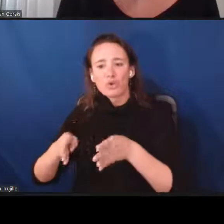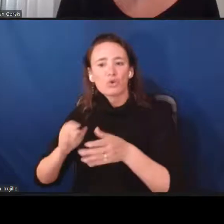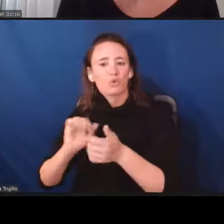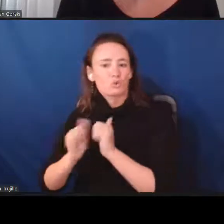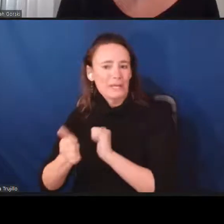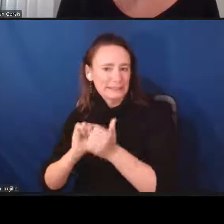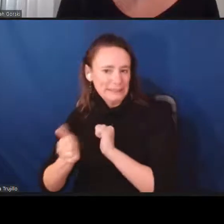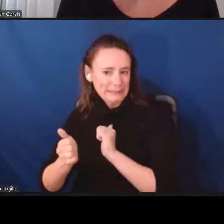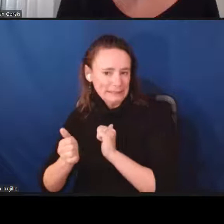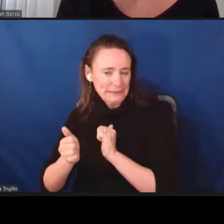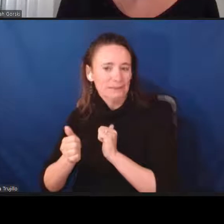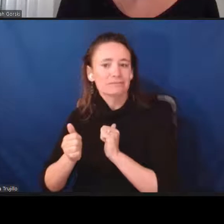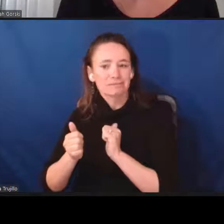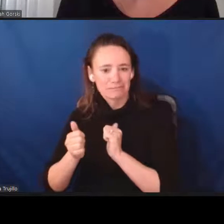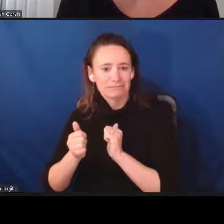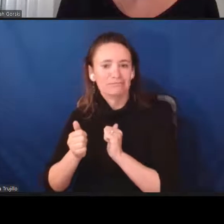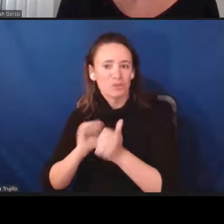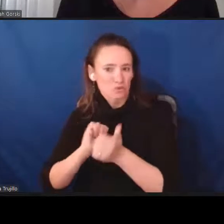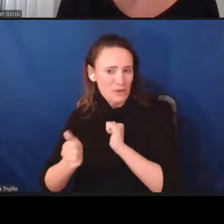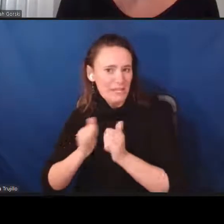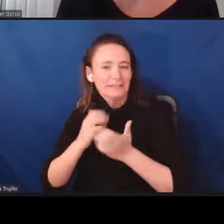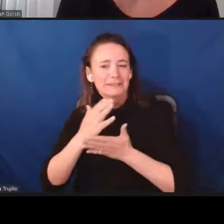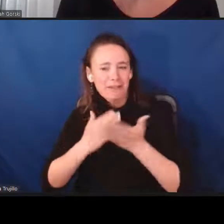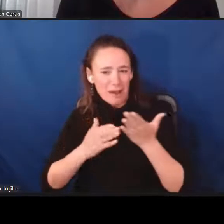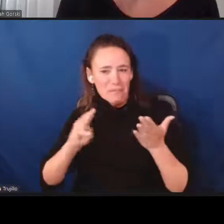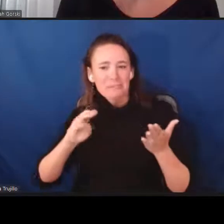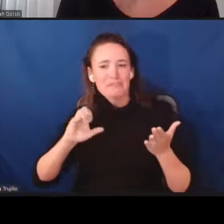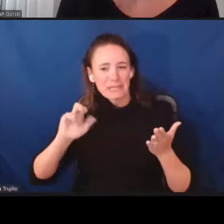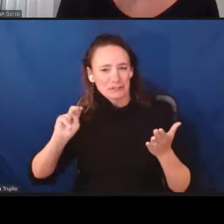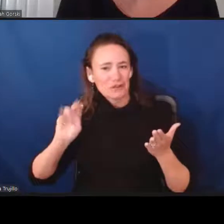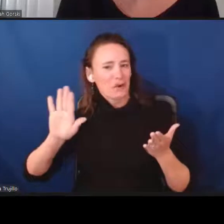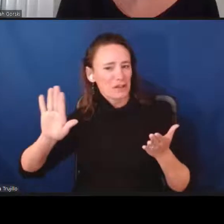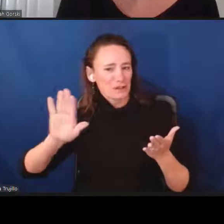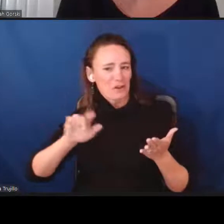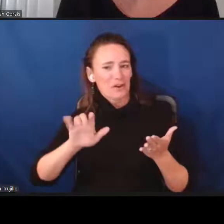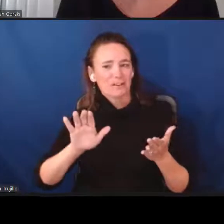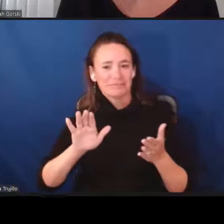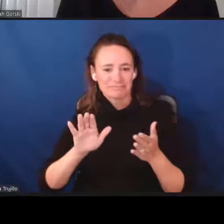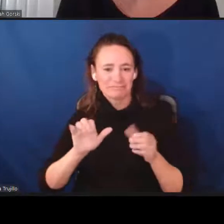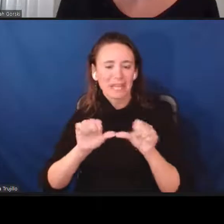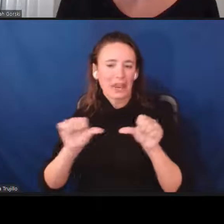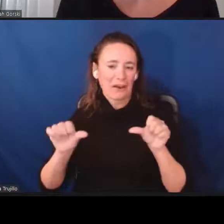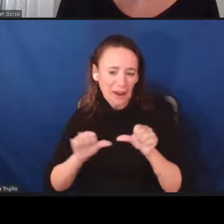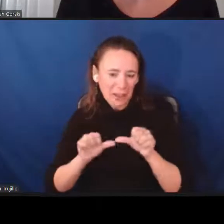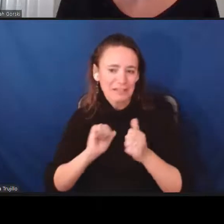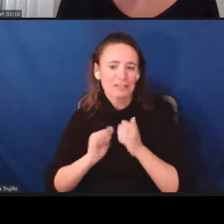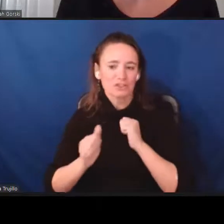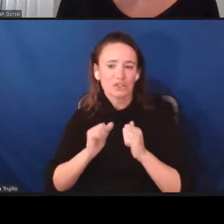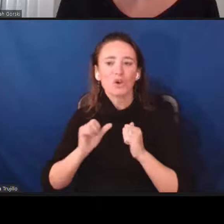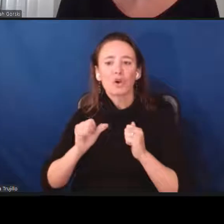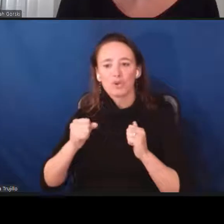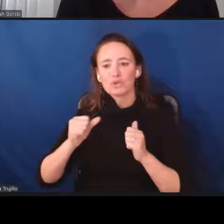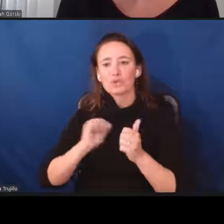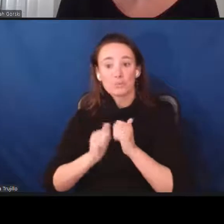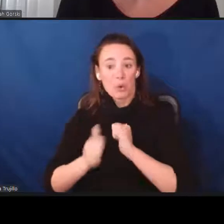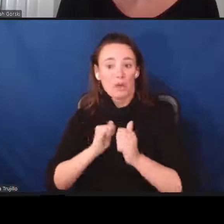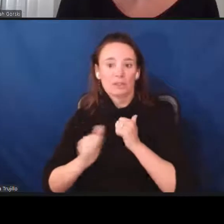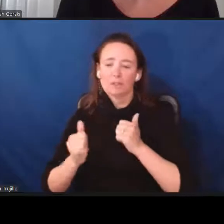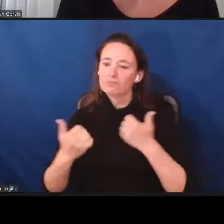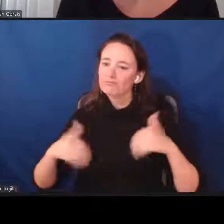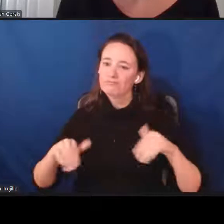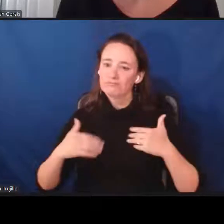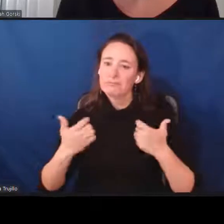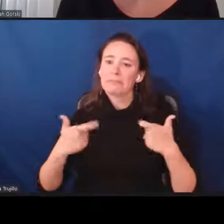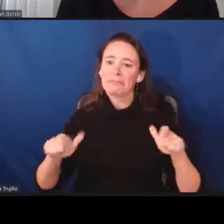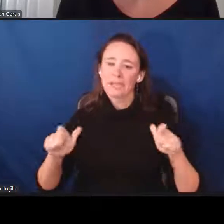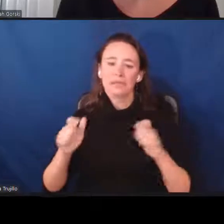in your neck of the woods in Minnesota when I was competing as an athlete. So sport is a big part of my background. Also, I